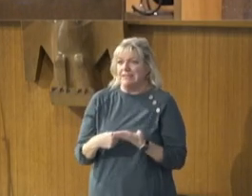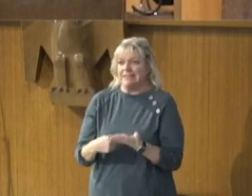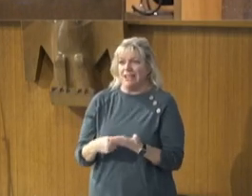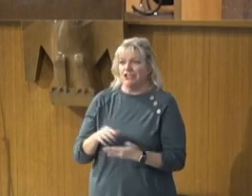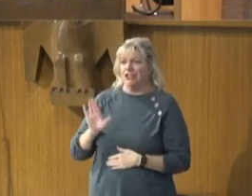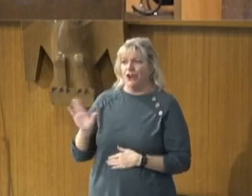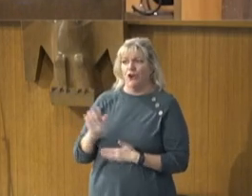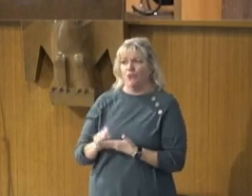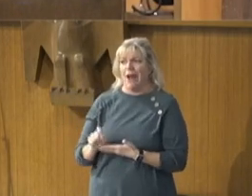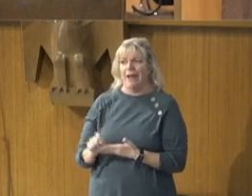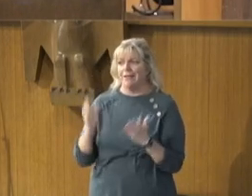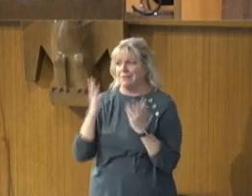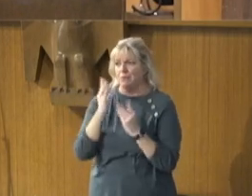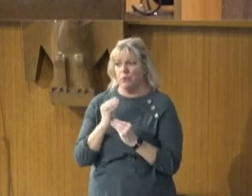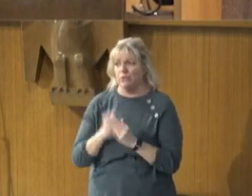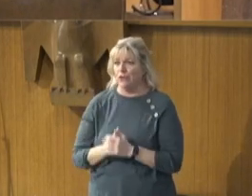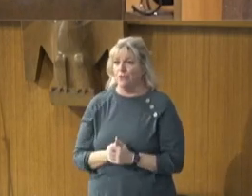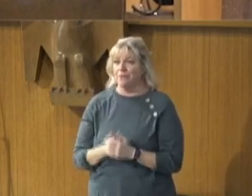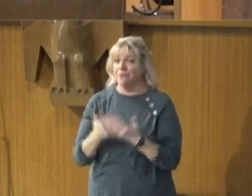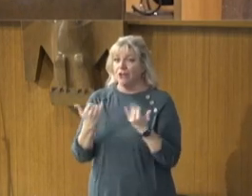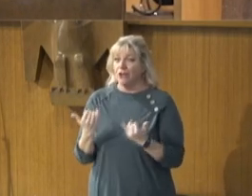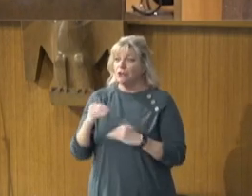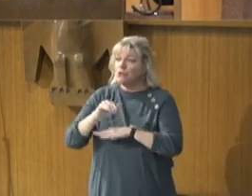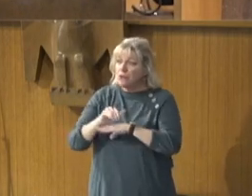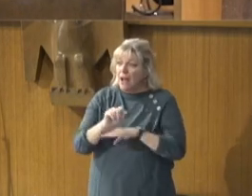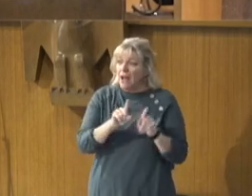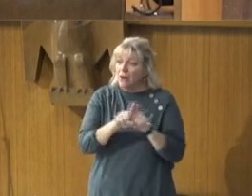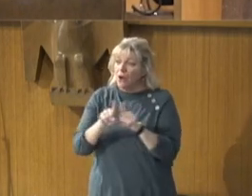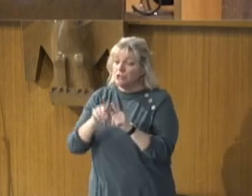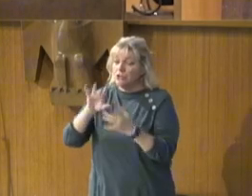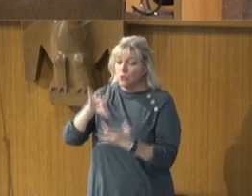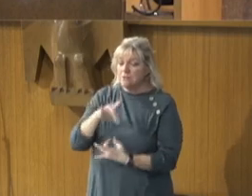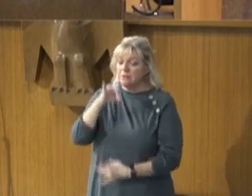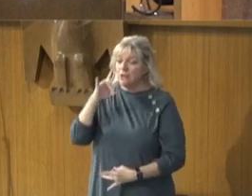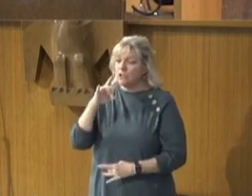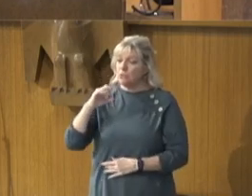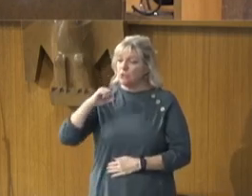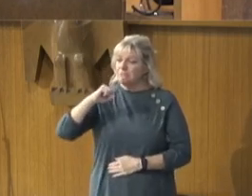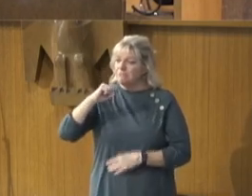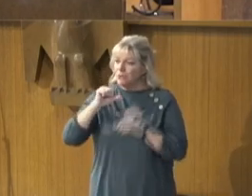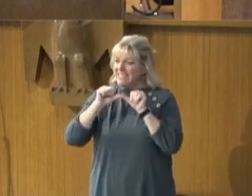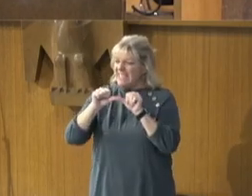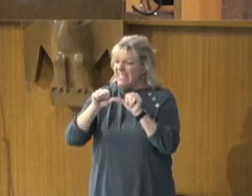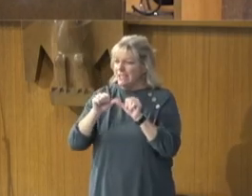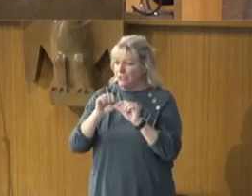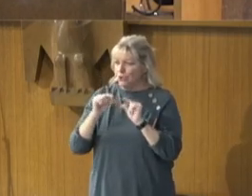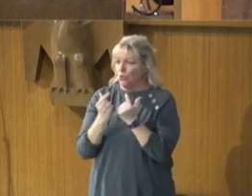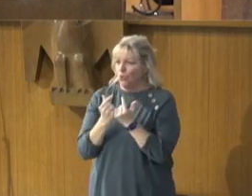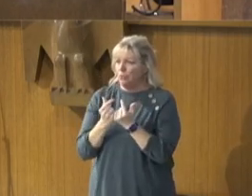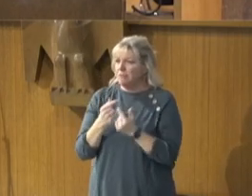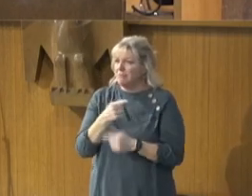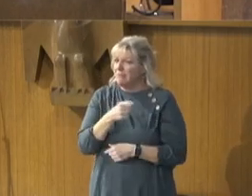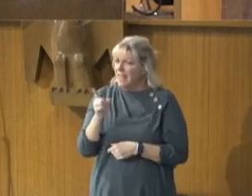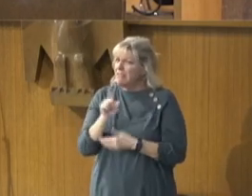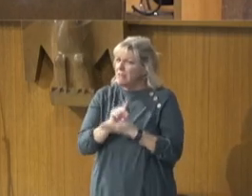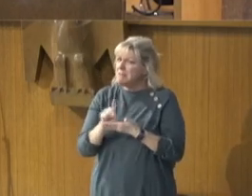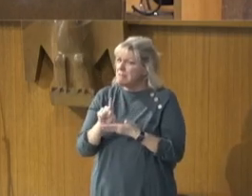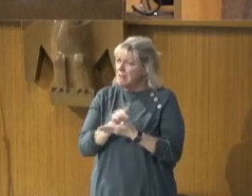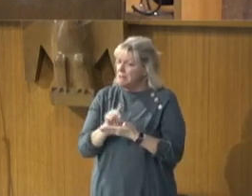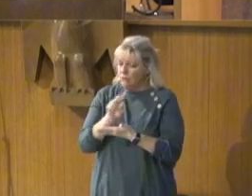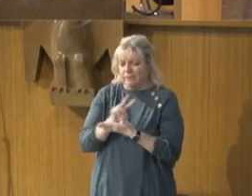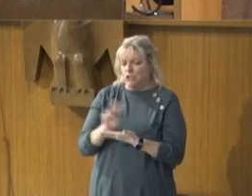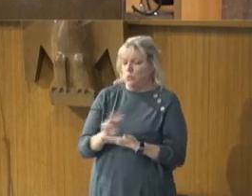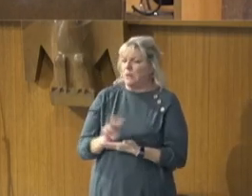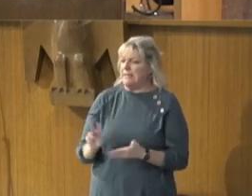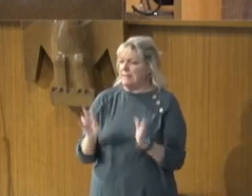beautiful. This evening is also our spiritual resilience group. They've been meeting every other week for a couple months now, and new people